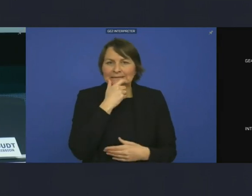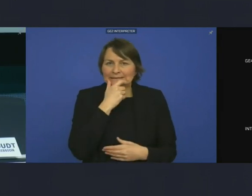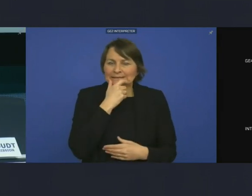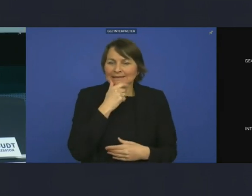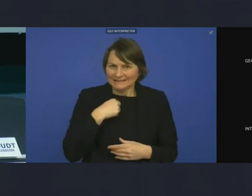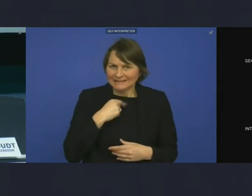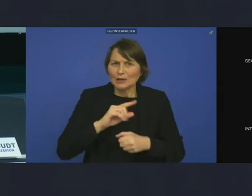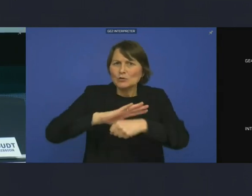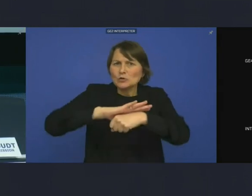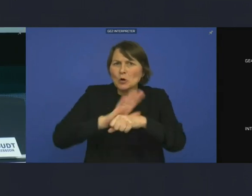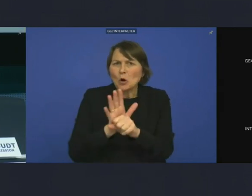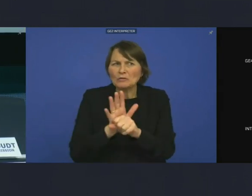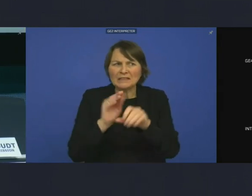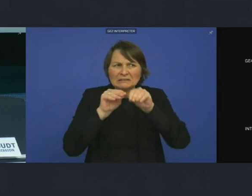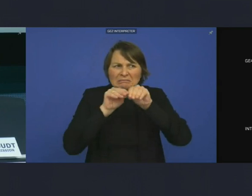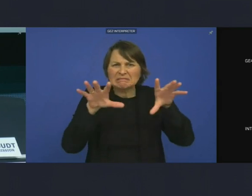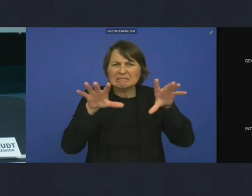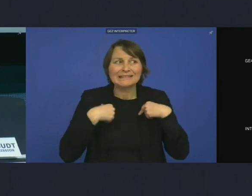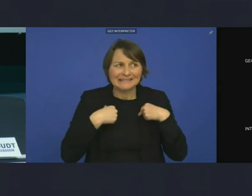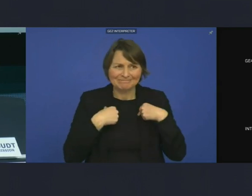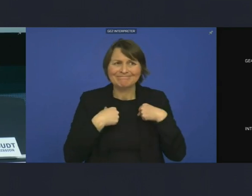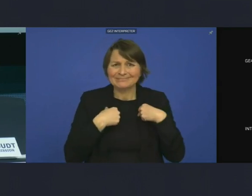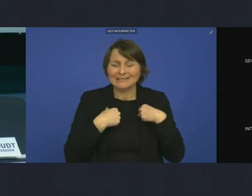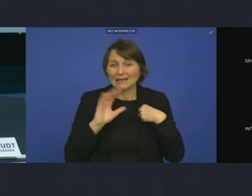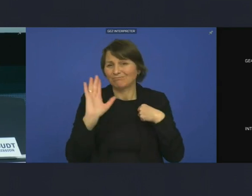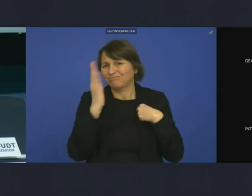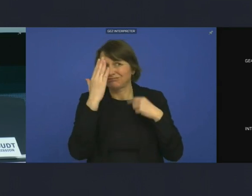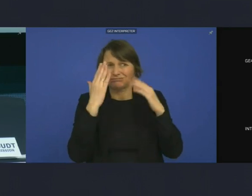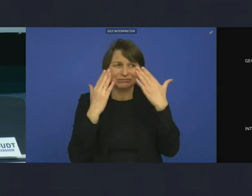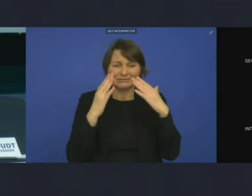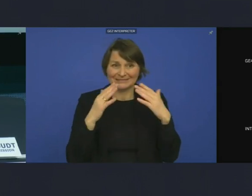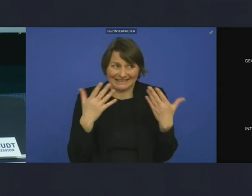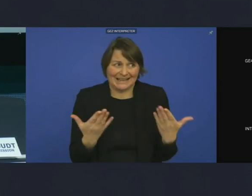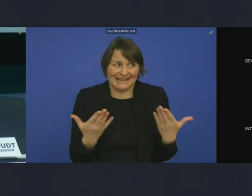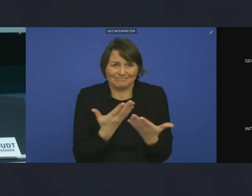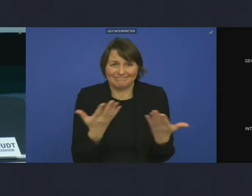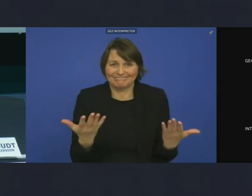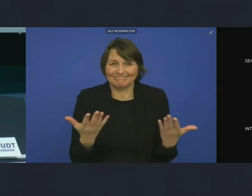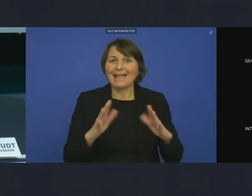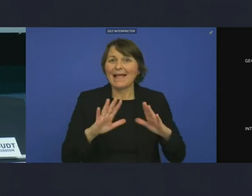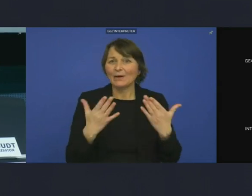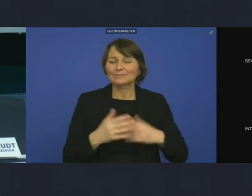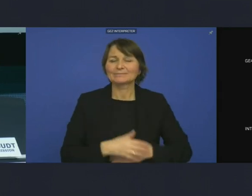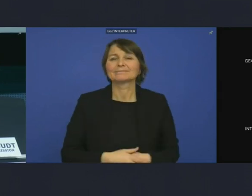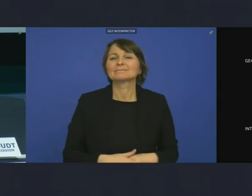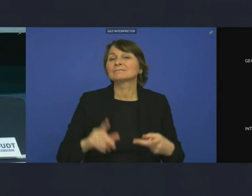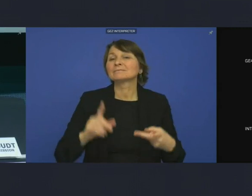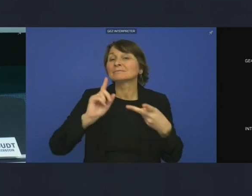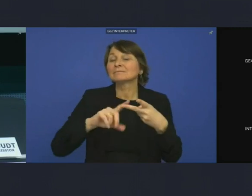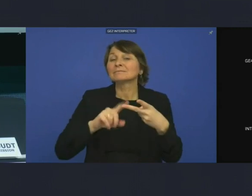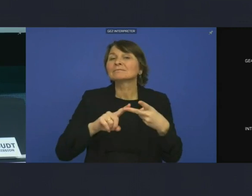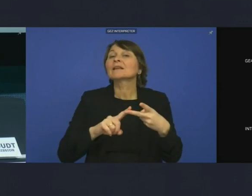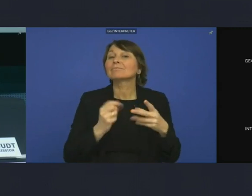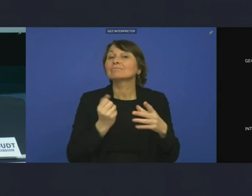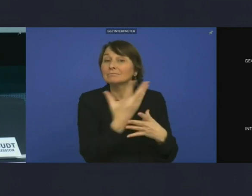that unfortunately is still with us. And on the other hand, also how to stakeholders and member states